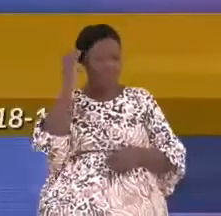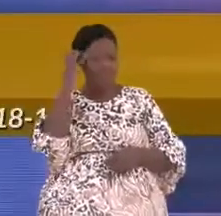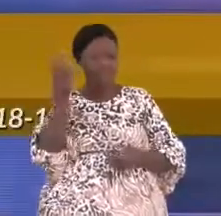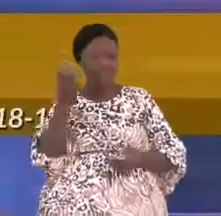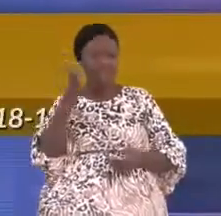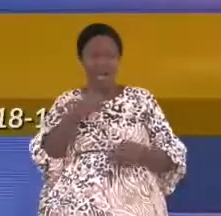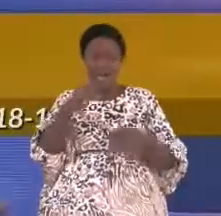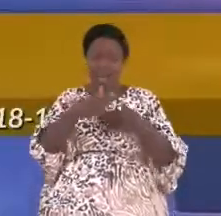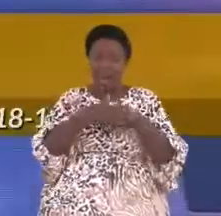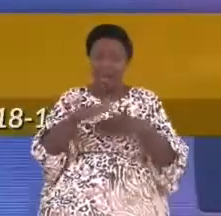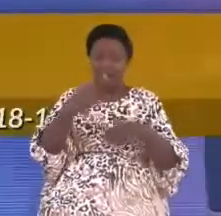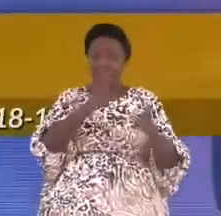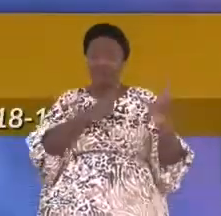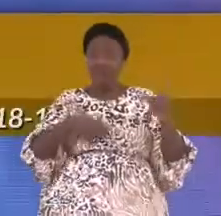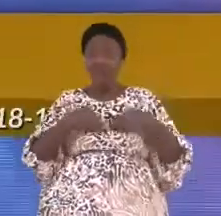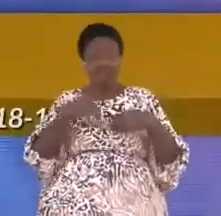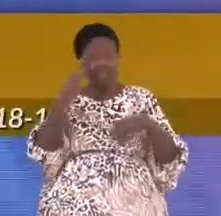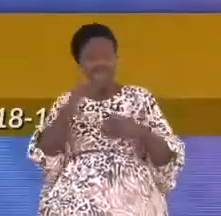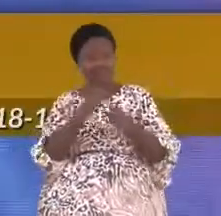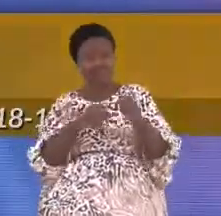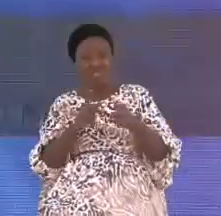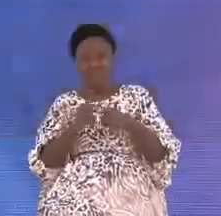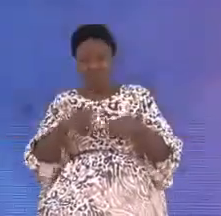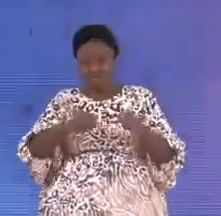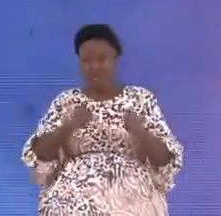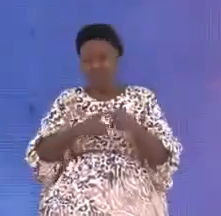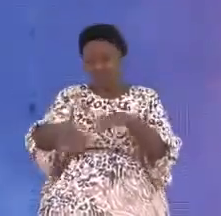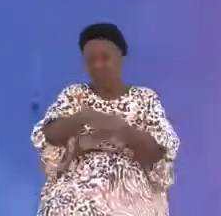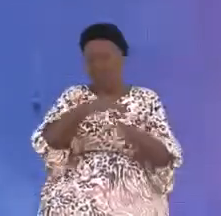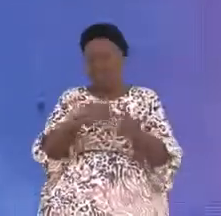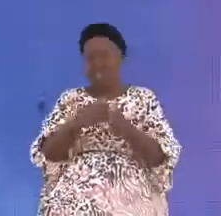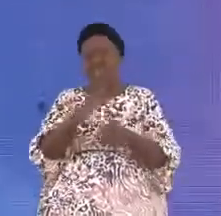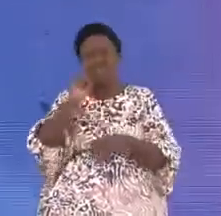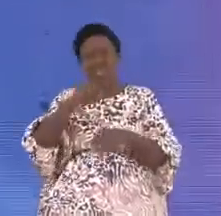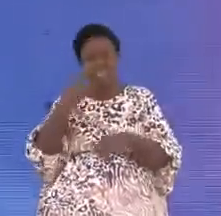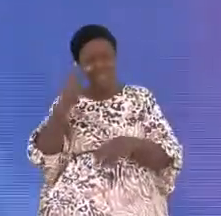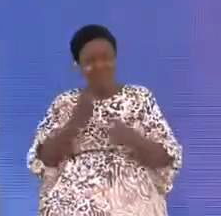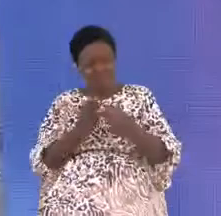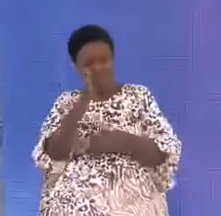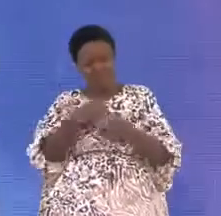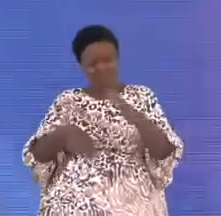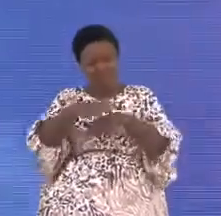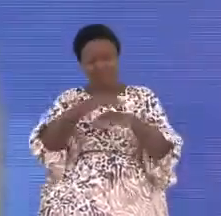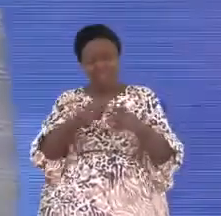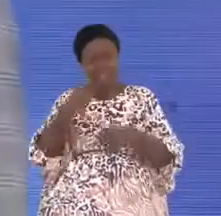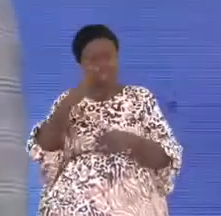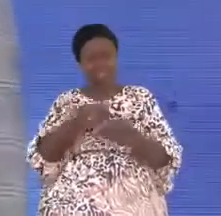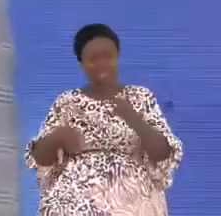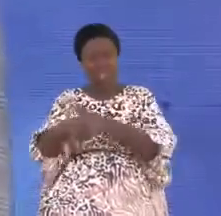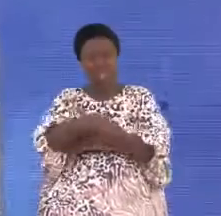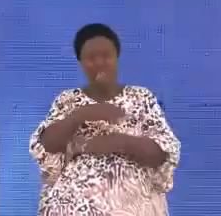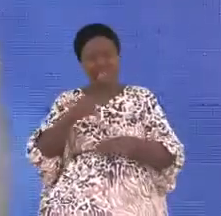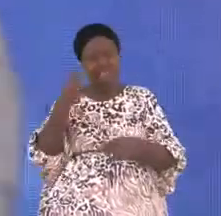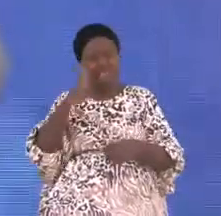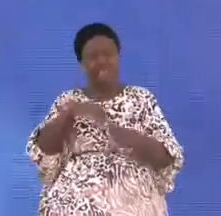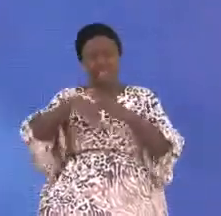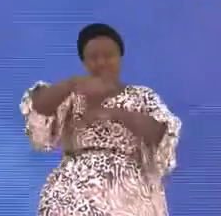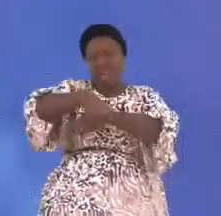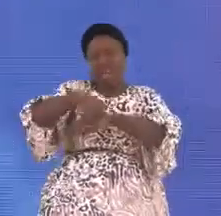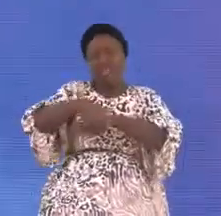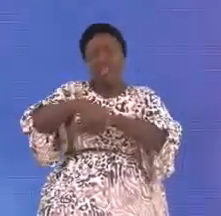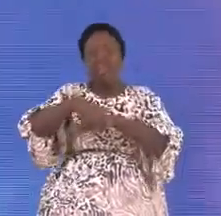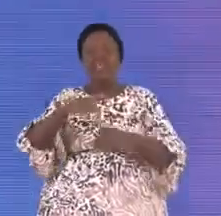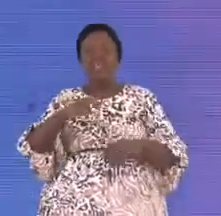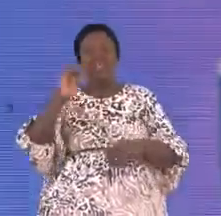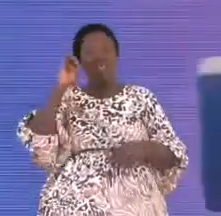you are trying to cover he can see through the cover he sees in the day he sees in the night is